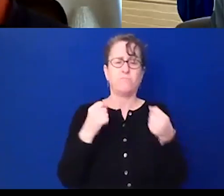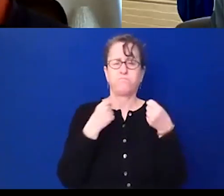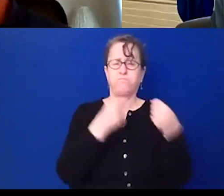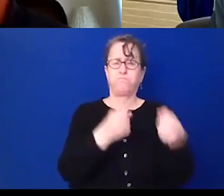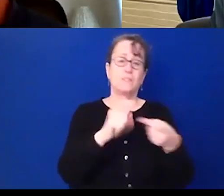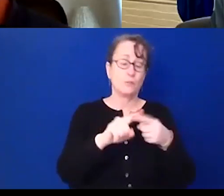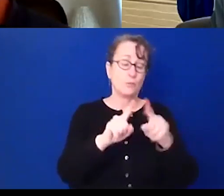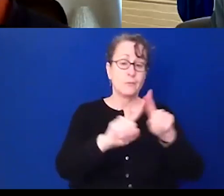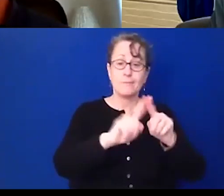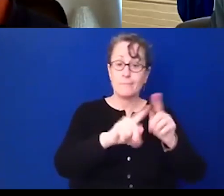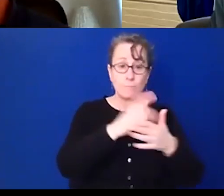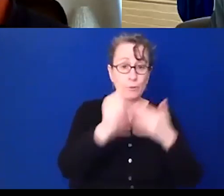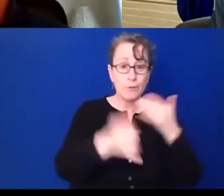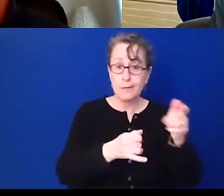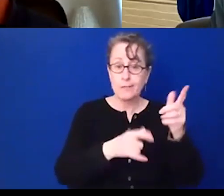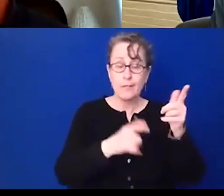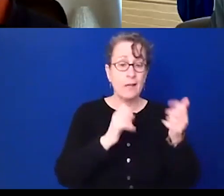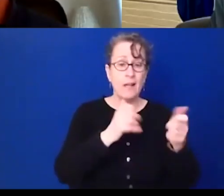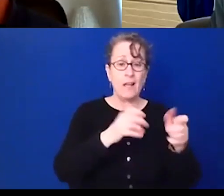different uses.